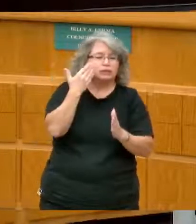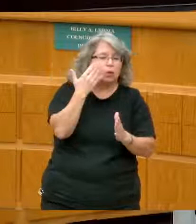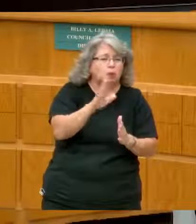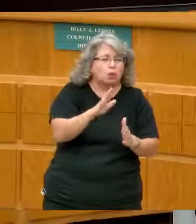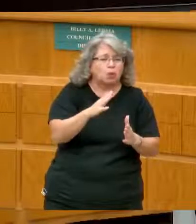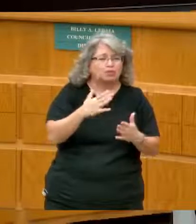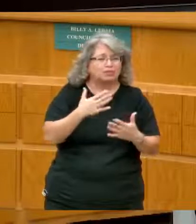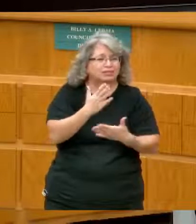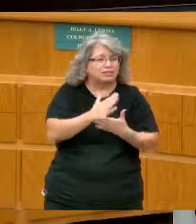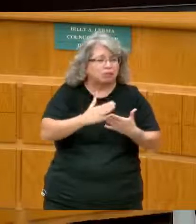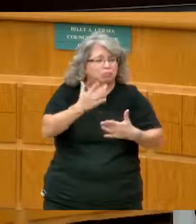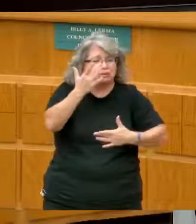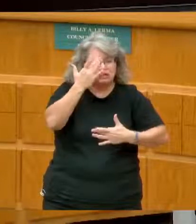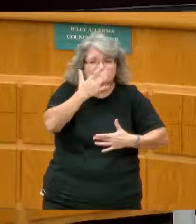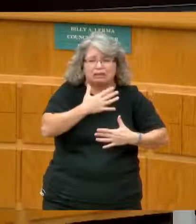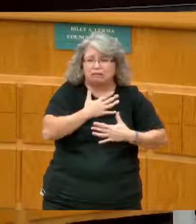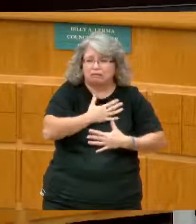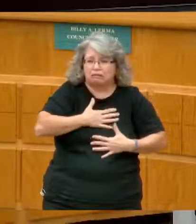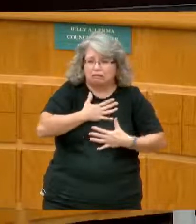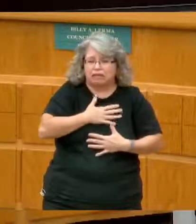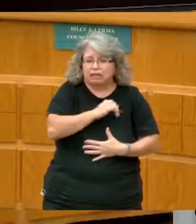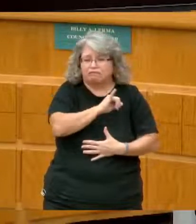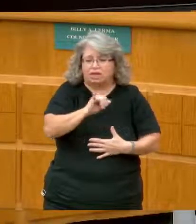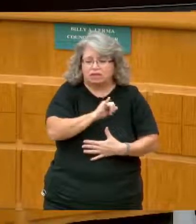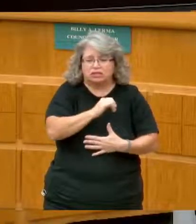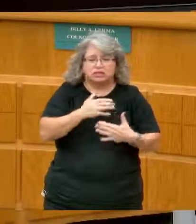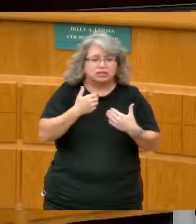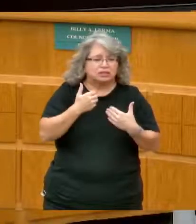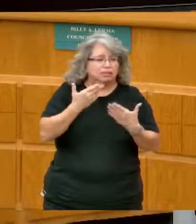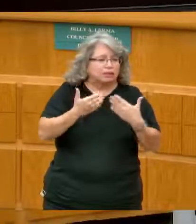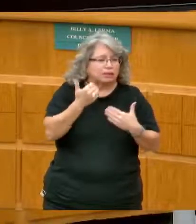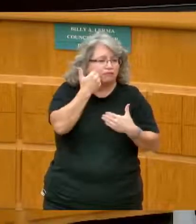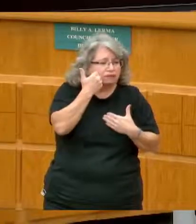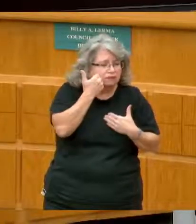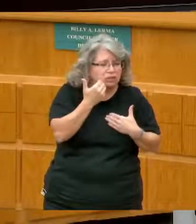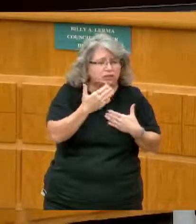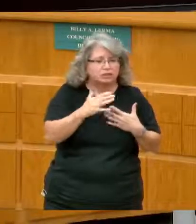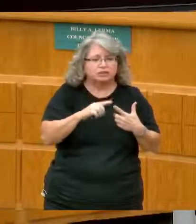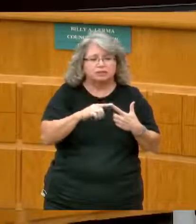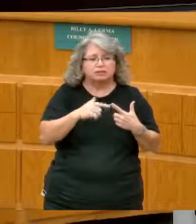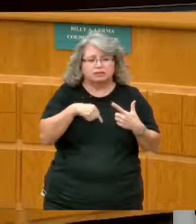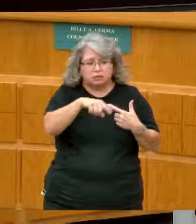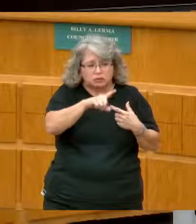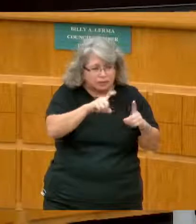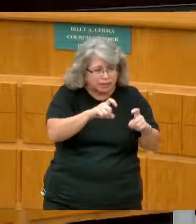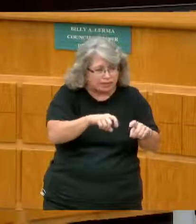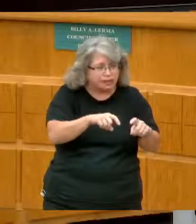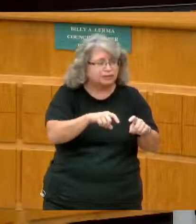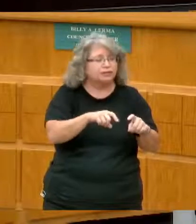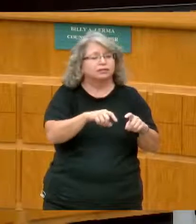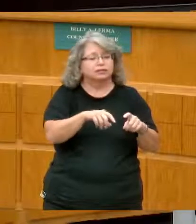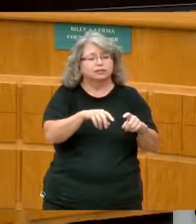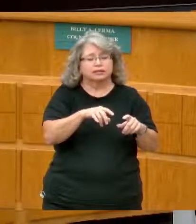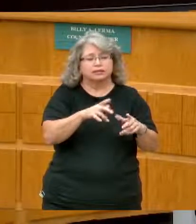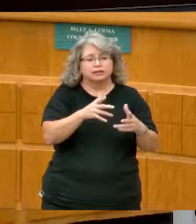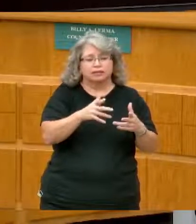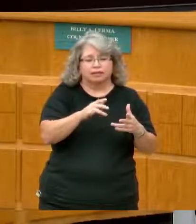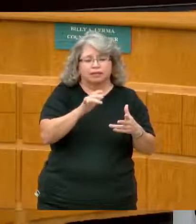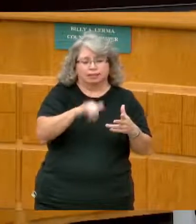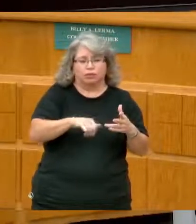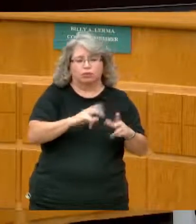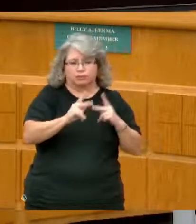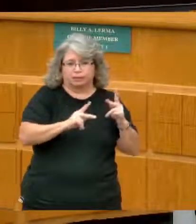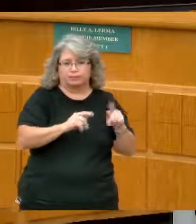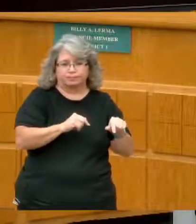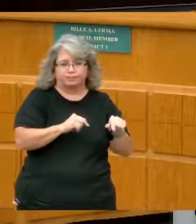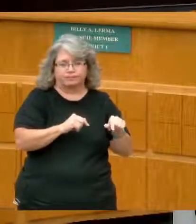of respiratory infection going on with some fever, and so they got tested, and so those are those individuals. And that